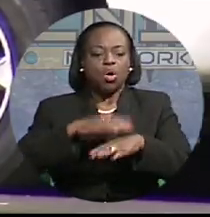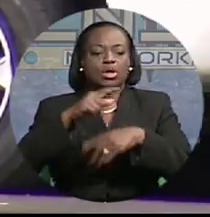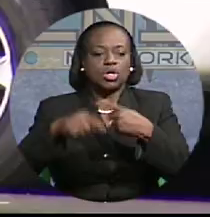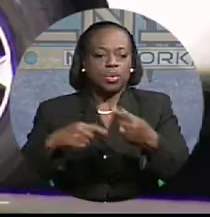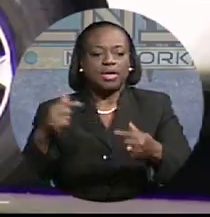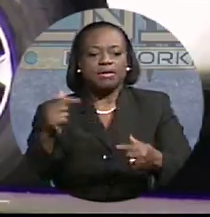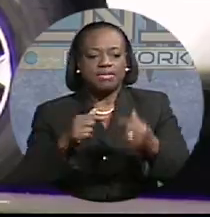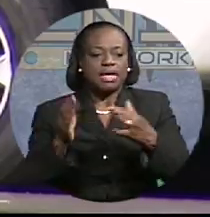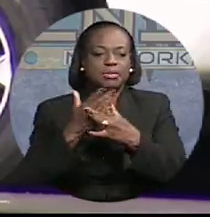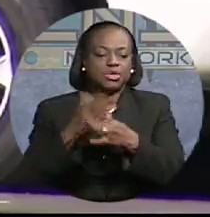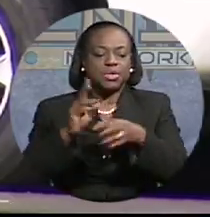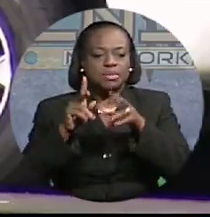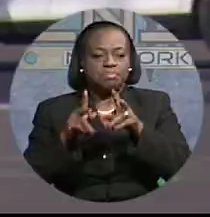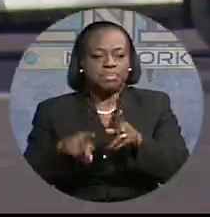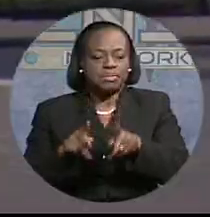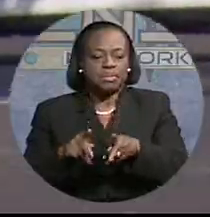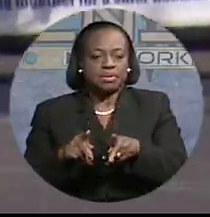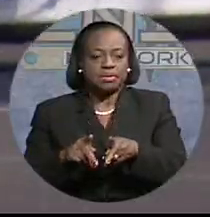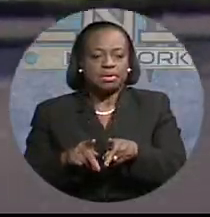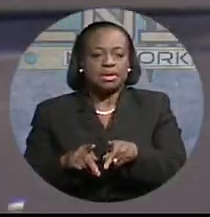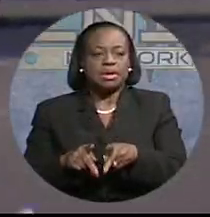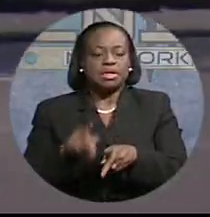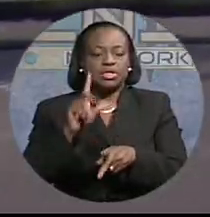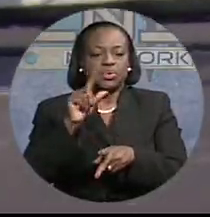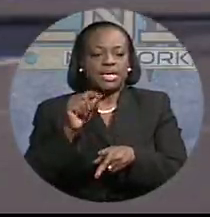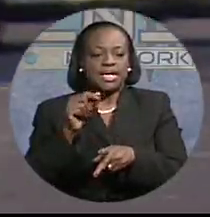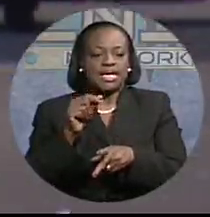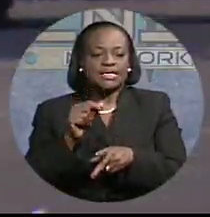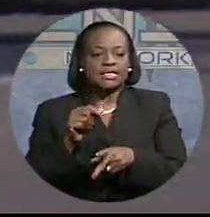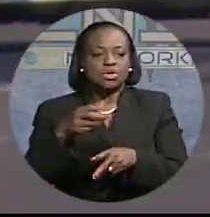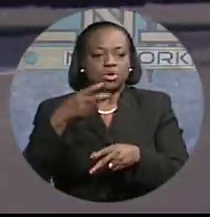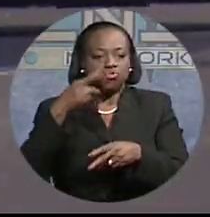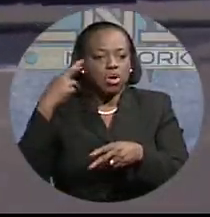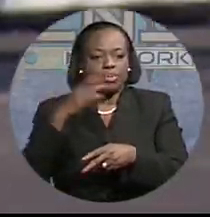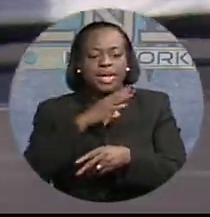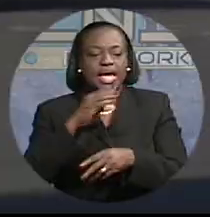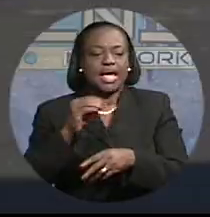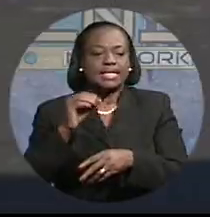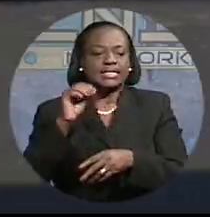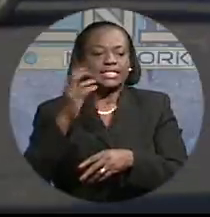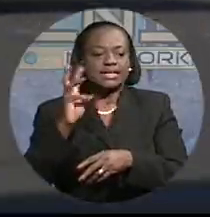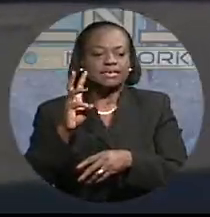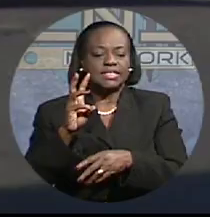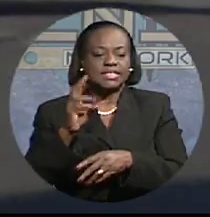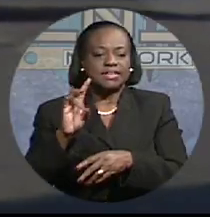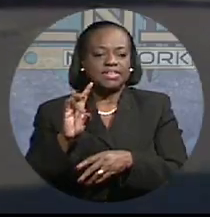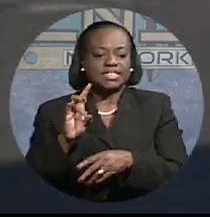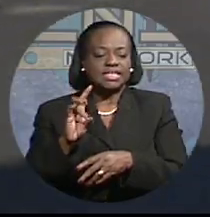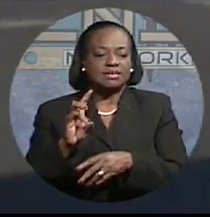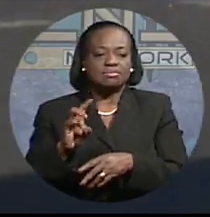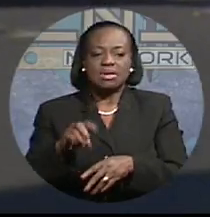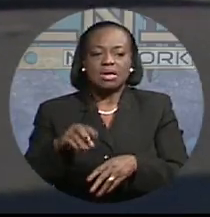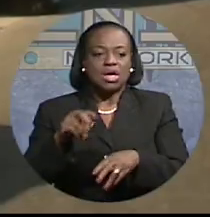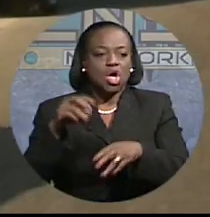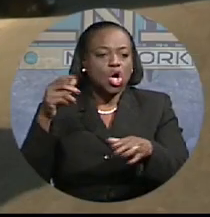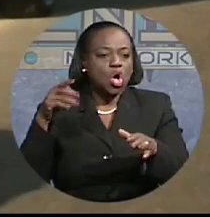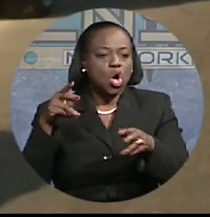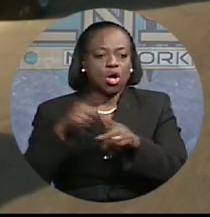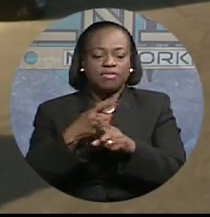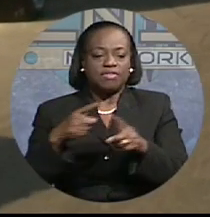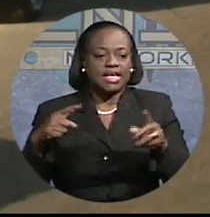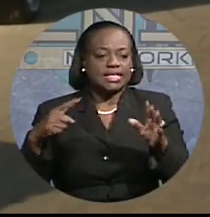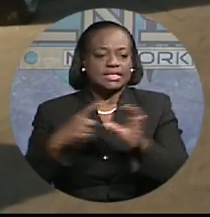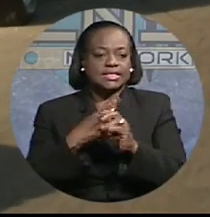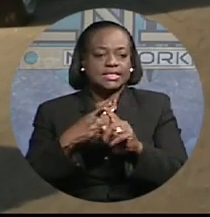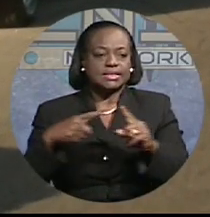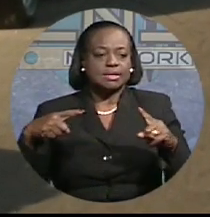followed by 24 cases robbery-related and 17 cases domestic-related and another 17 unresolved conflicts. But there was also